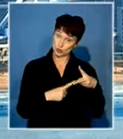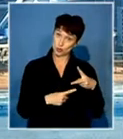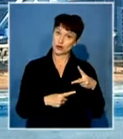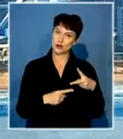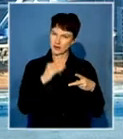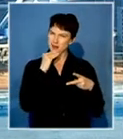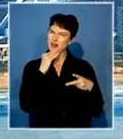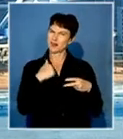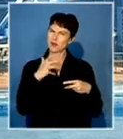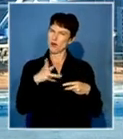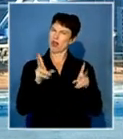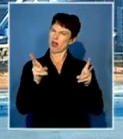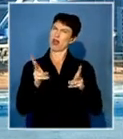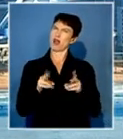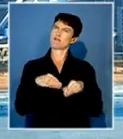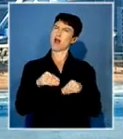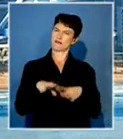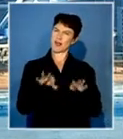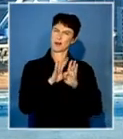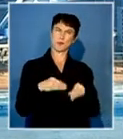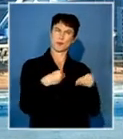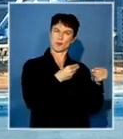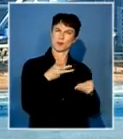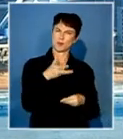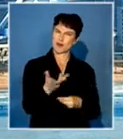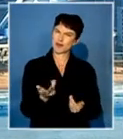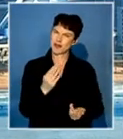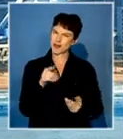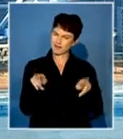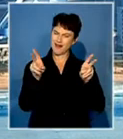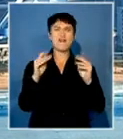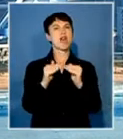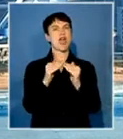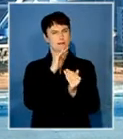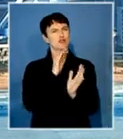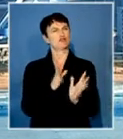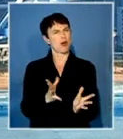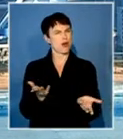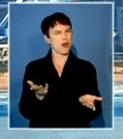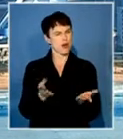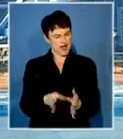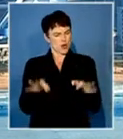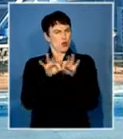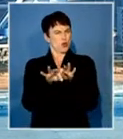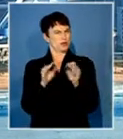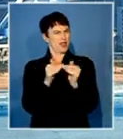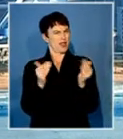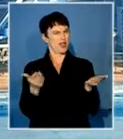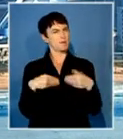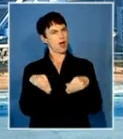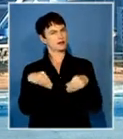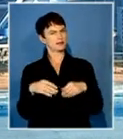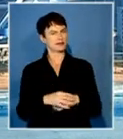Fair and equitable will mean market value because that's what the constitutional principles apply. So why can't we just say